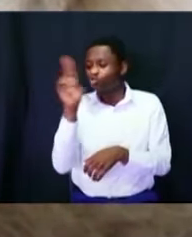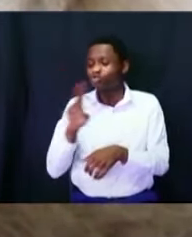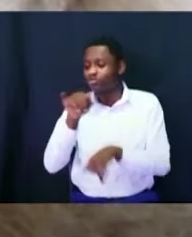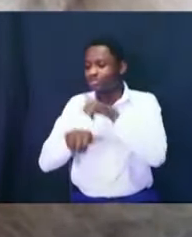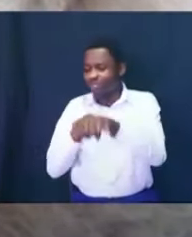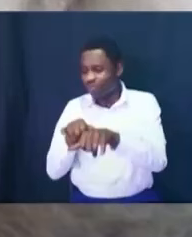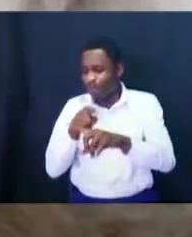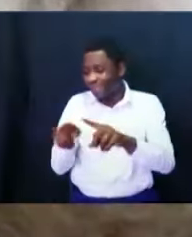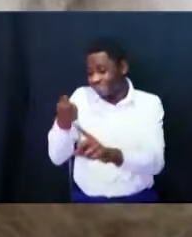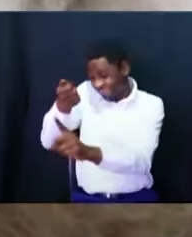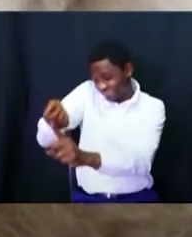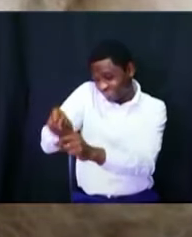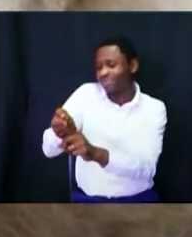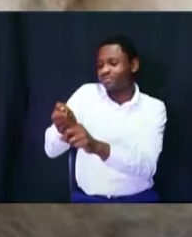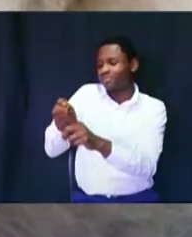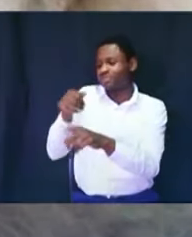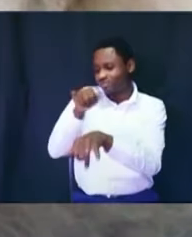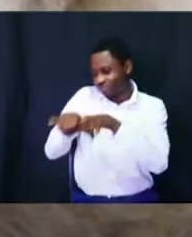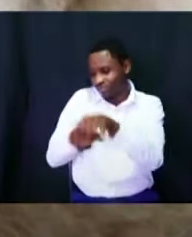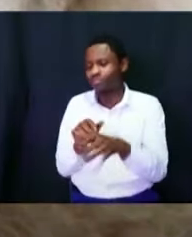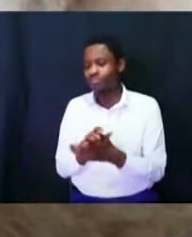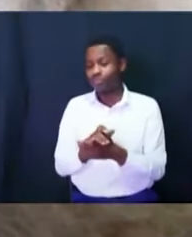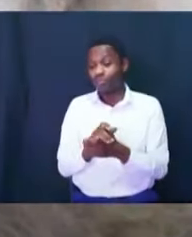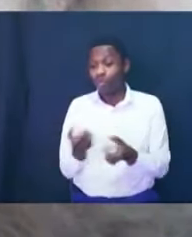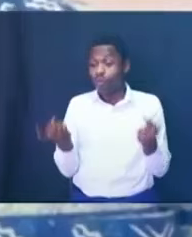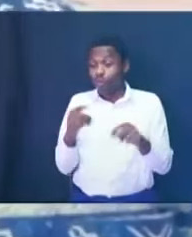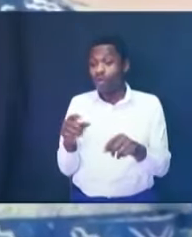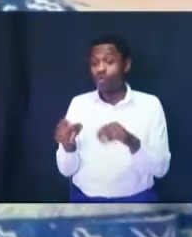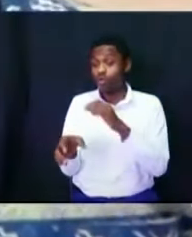created when God created him he was not a